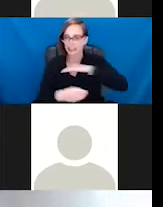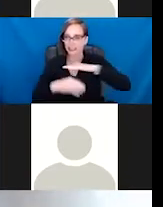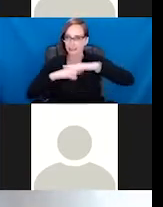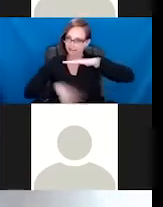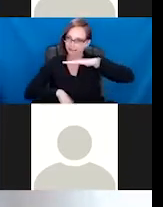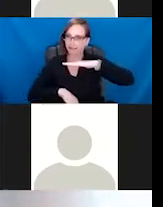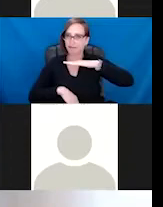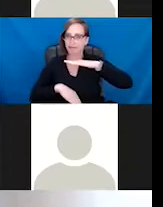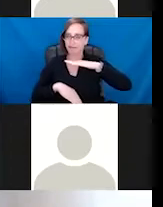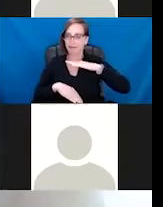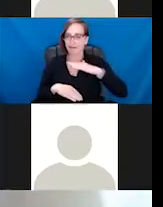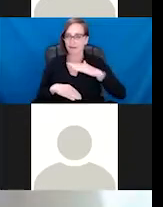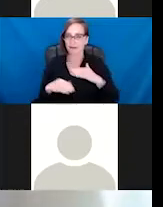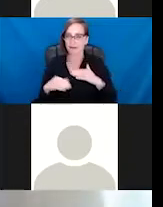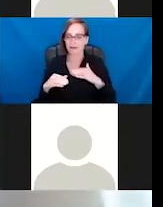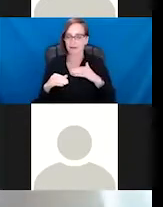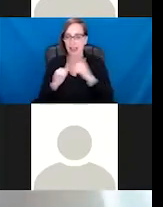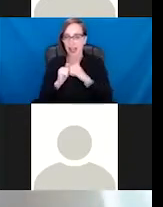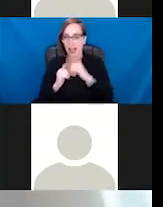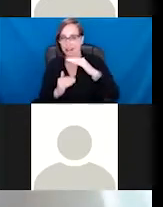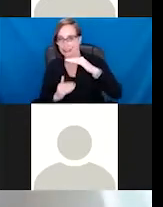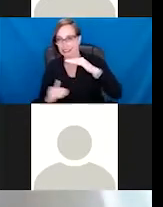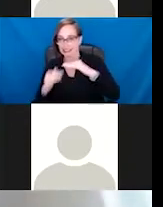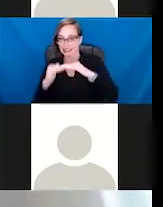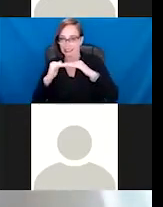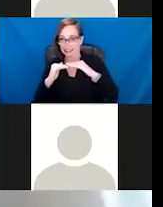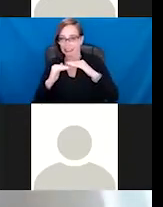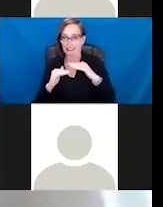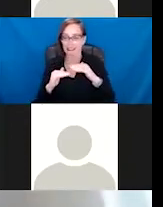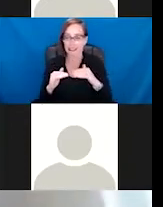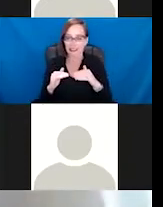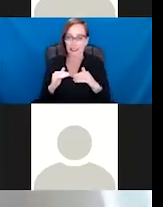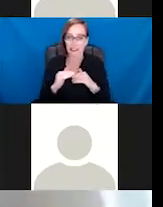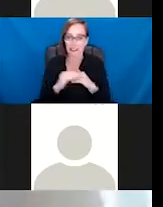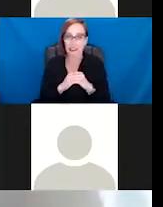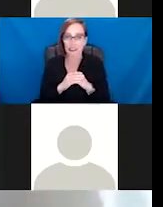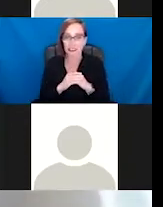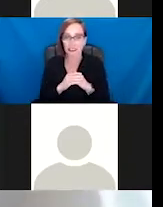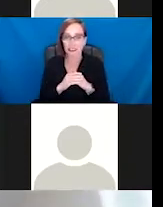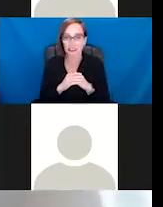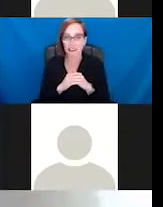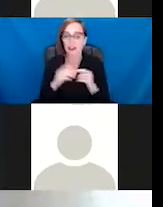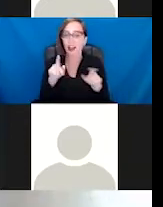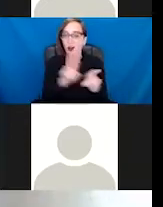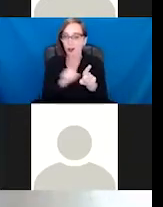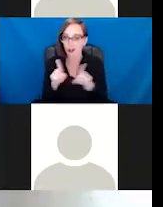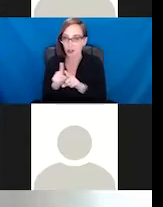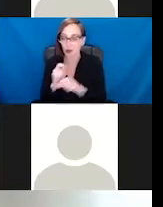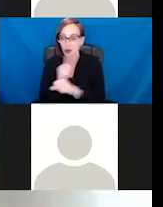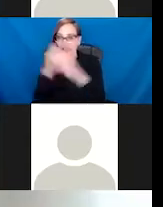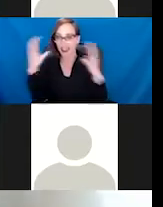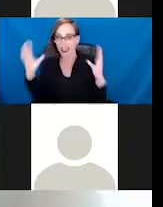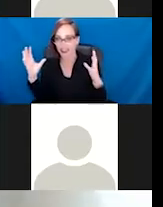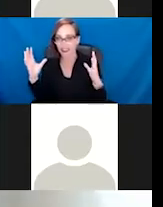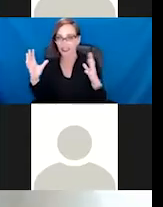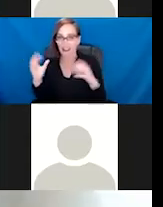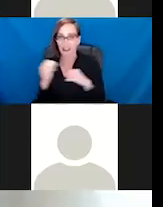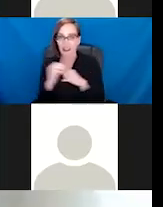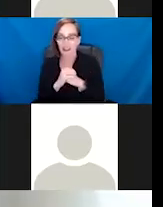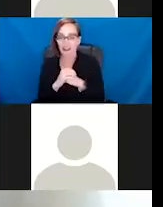get them kind of to the point around housing and things like that we've heard, right? And then I also think about how do we move people